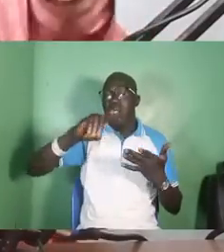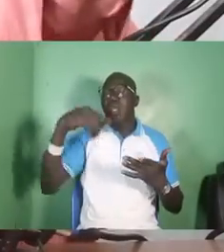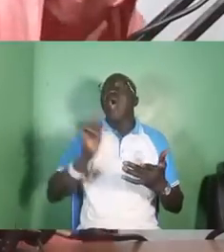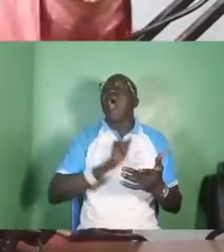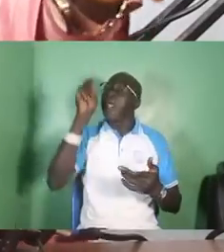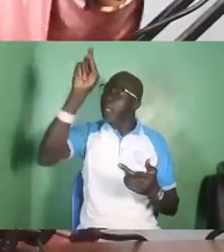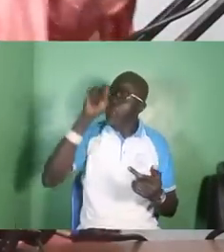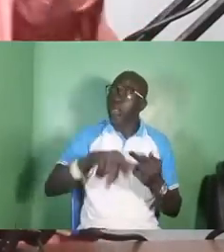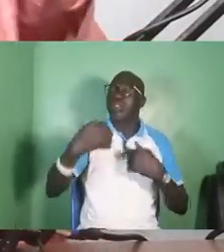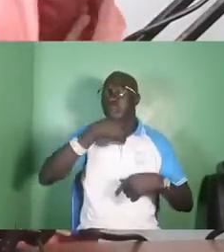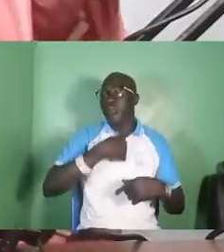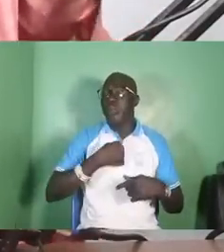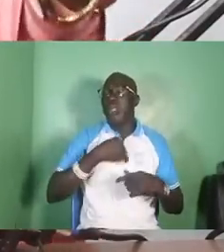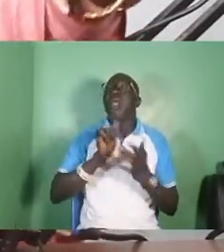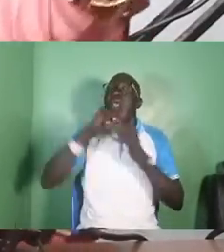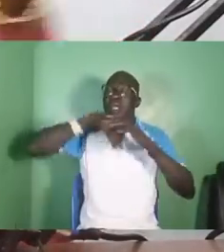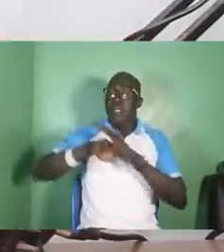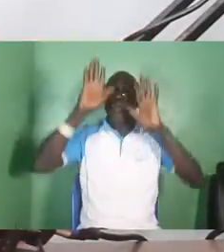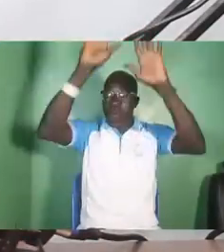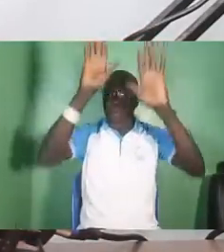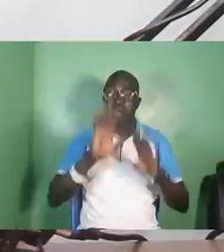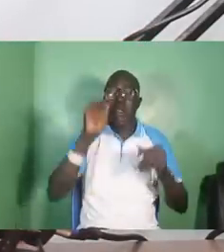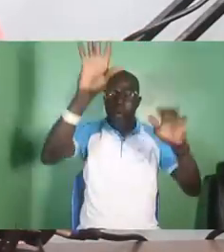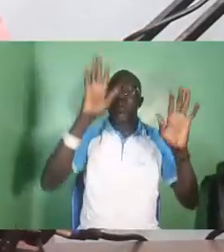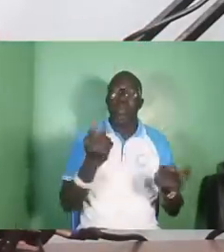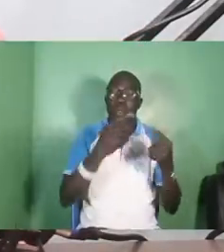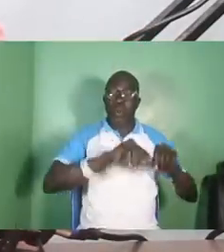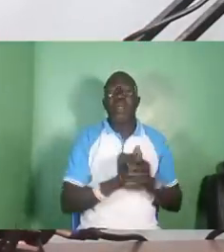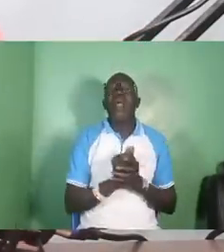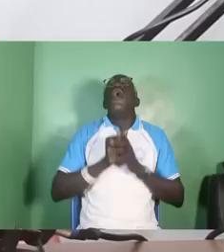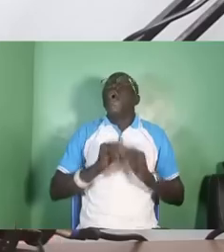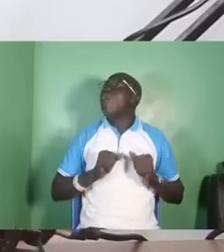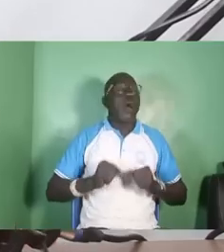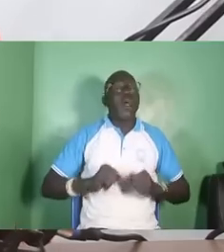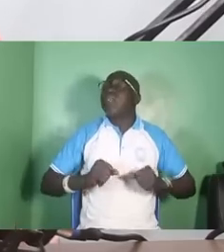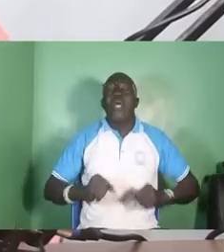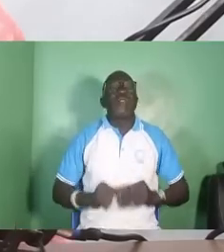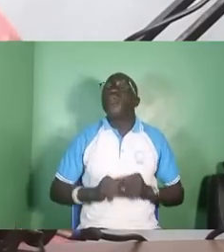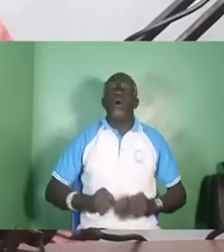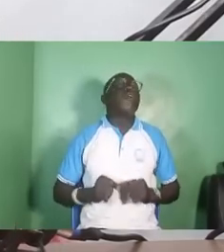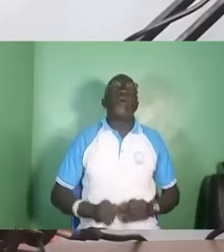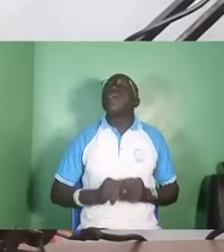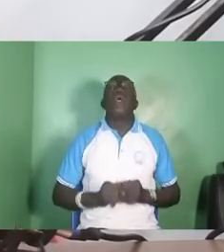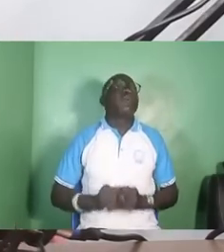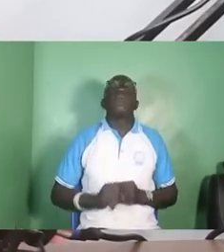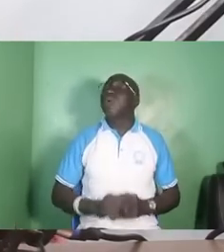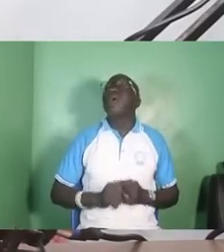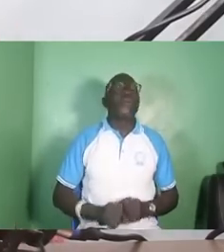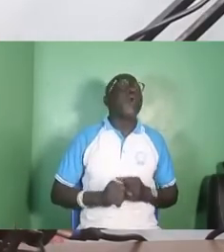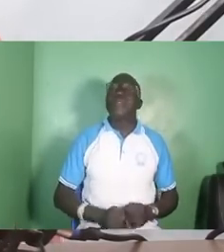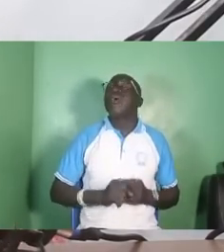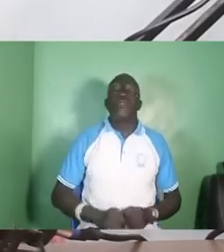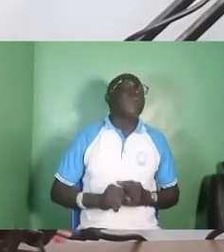kan re I need the fowo ya no re kan me God with the blood oh my God oh my God